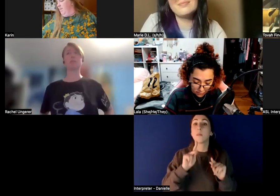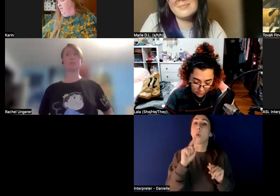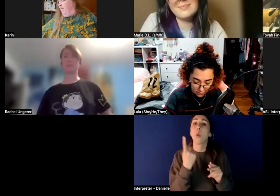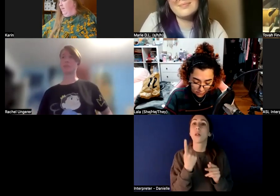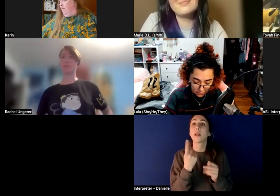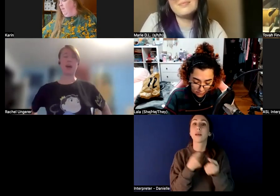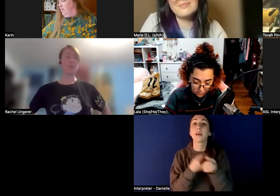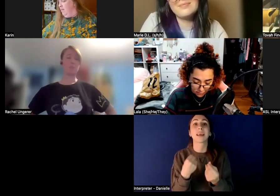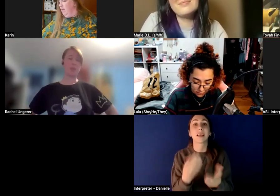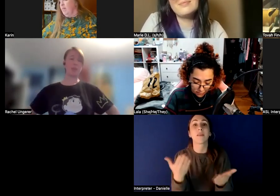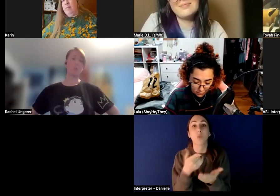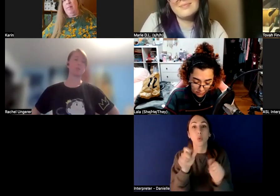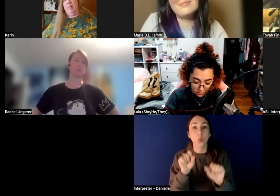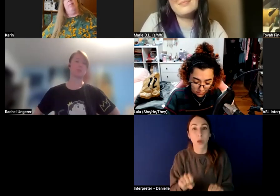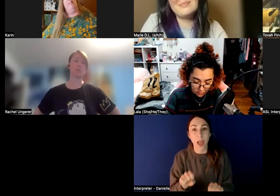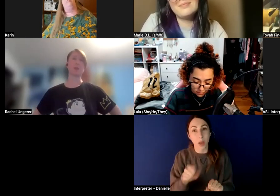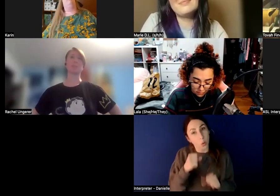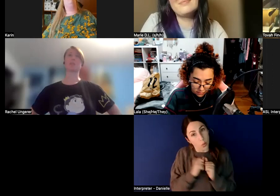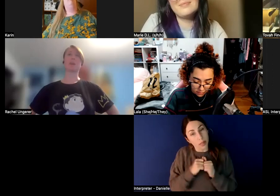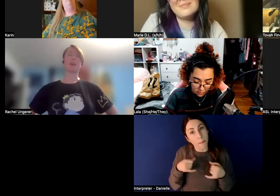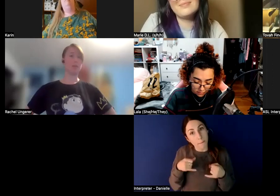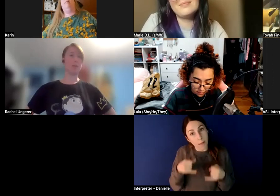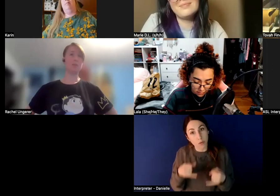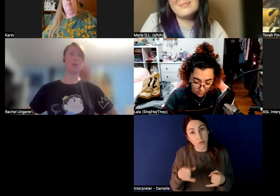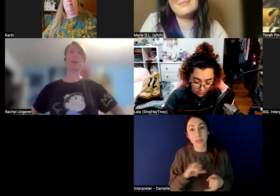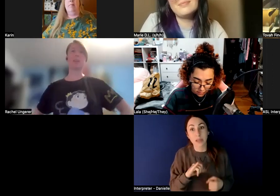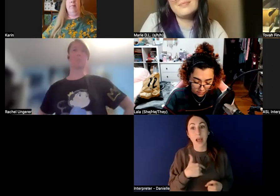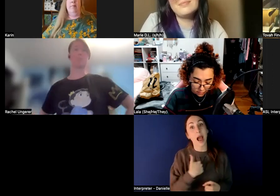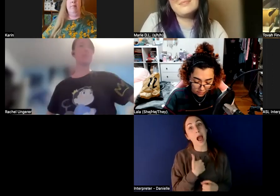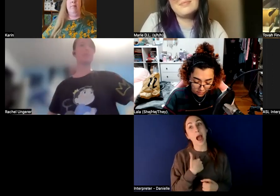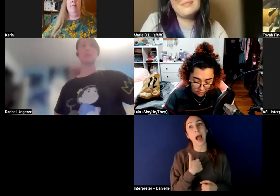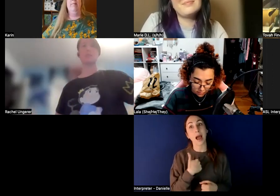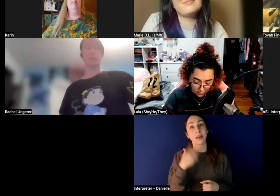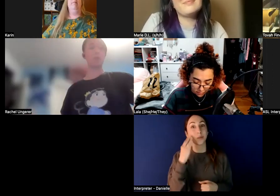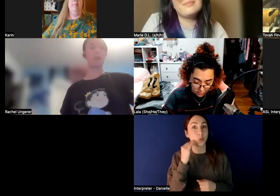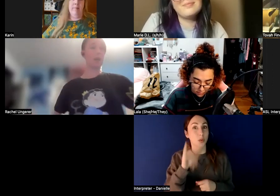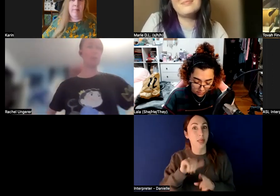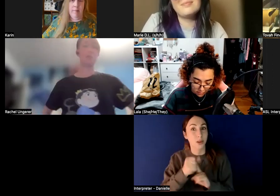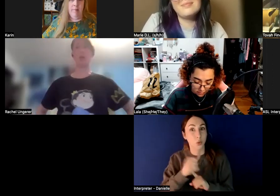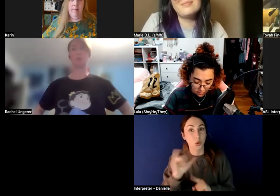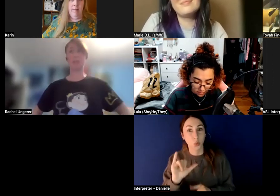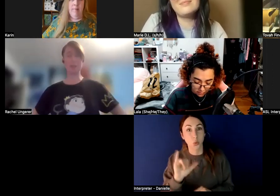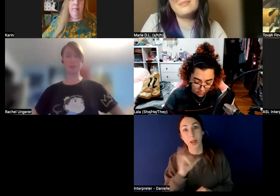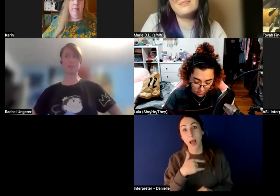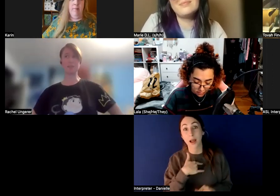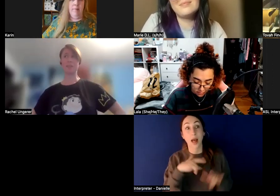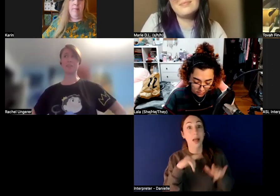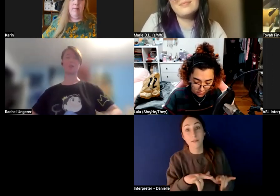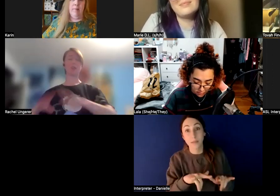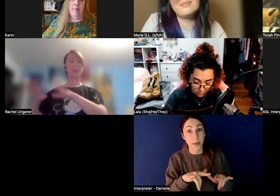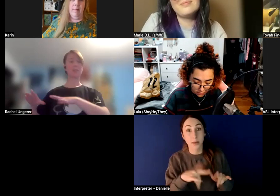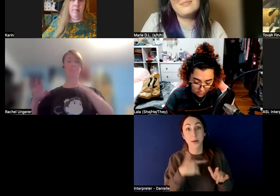with boundaries, because I've been that person for someone else, and I was like, I love you. I can see you and hang out with you at your